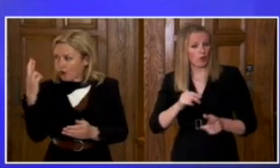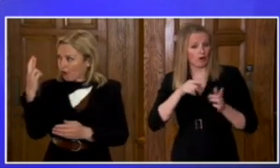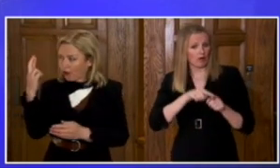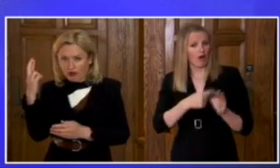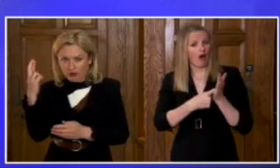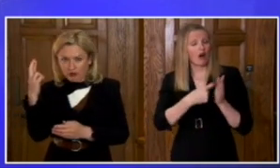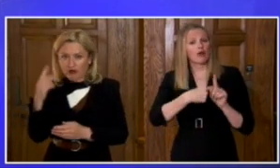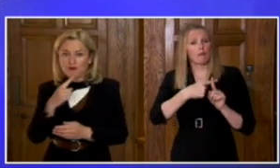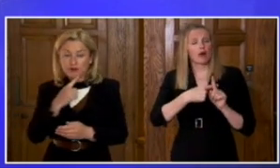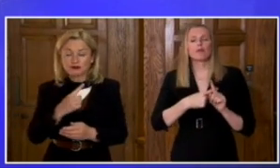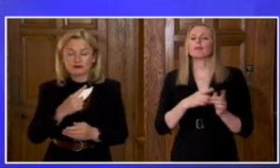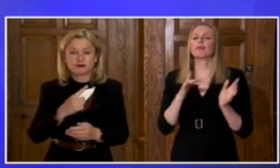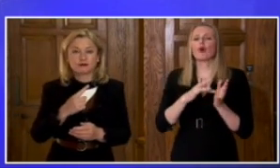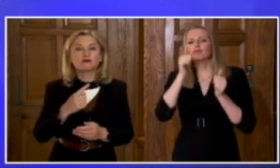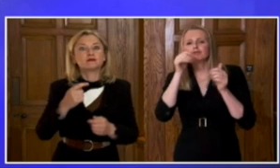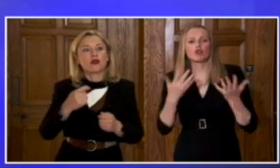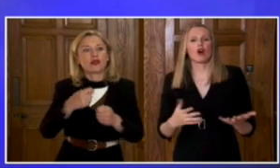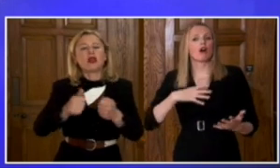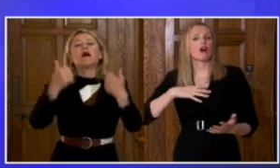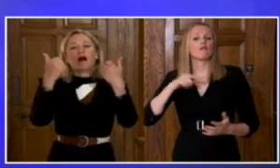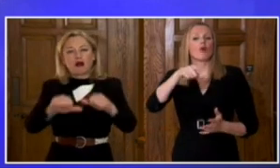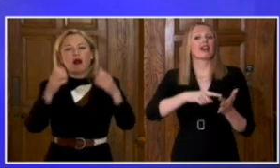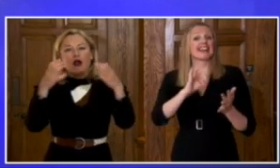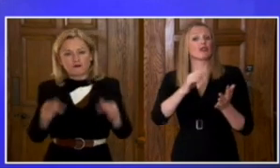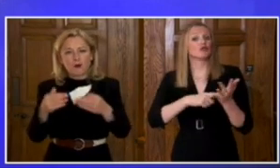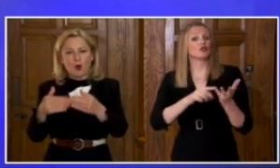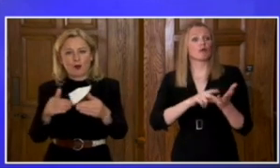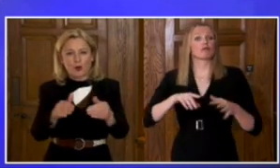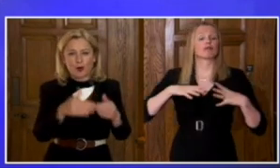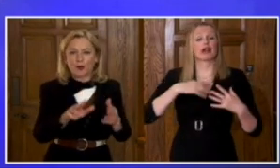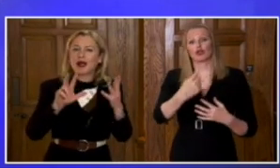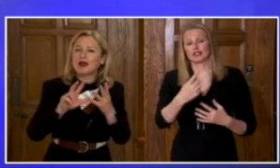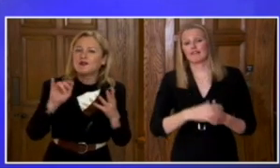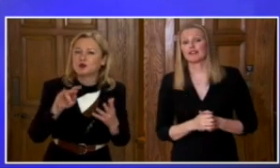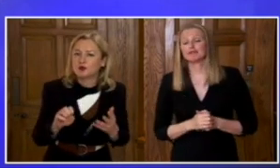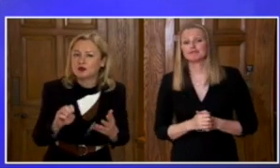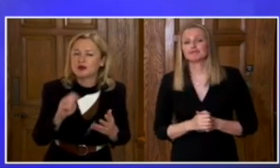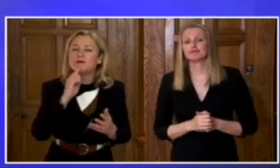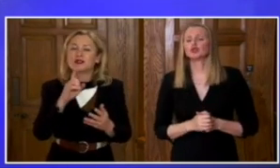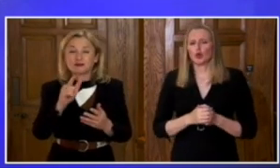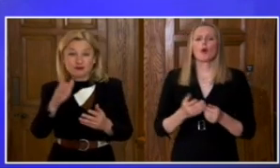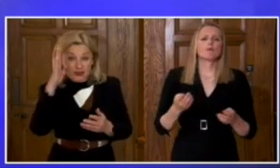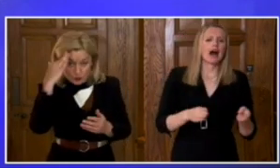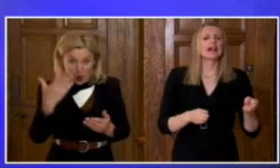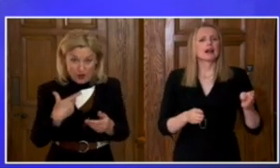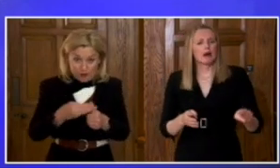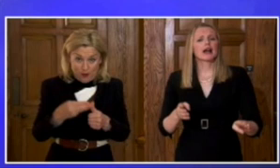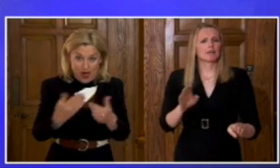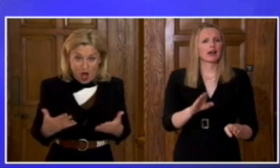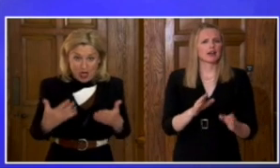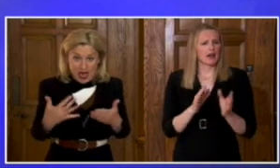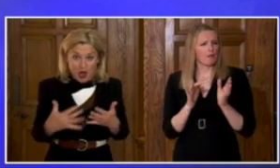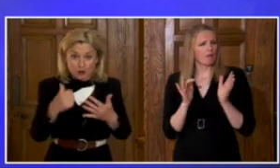that they can make the appropriate accommodations. And as we move towards further relaxation, key executive messaging